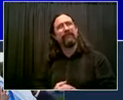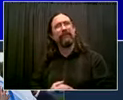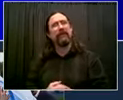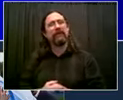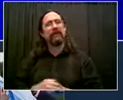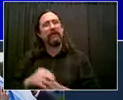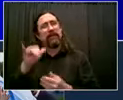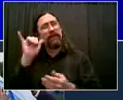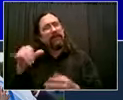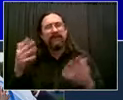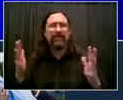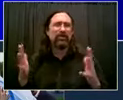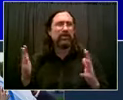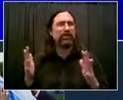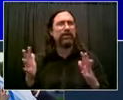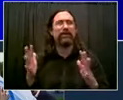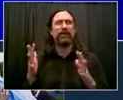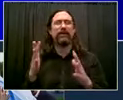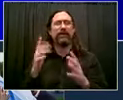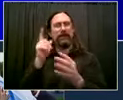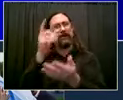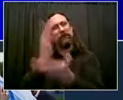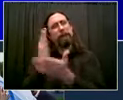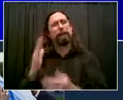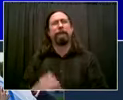this is not a way for us to live.